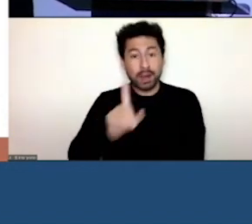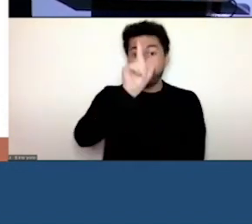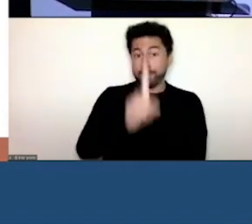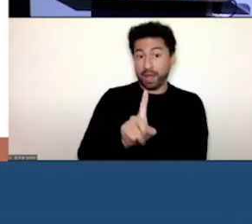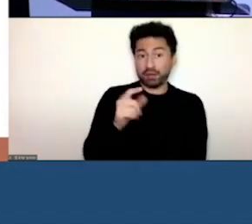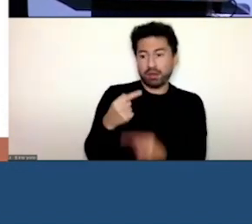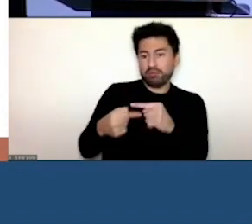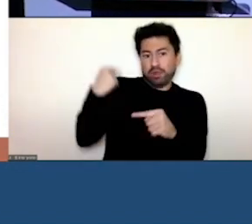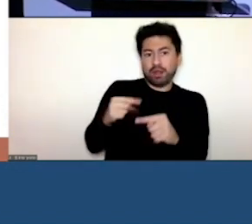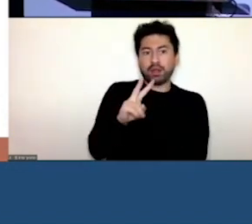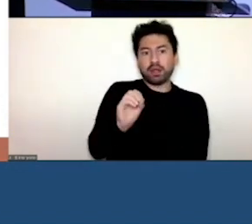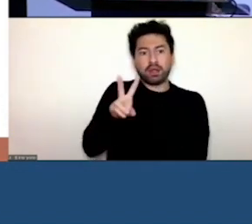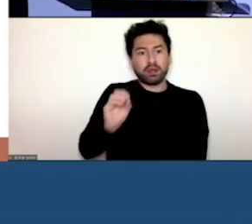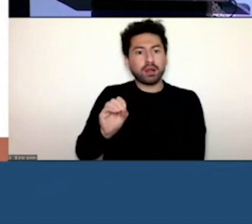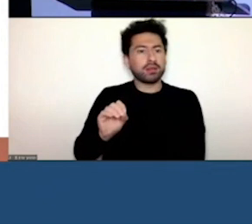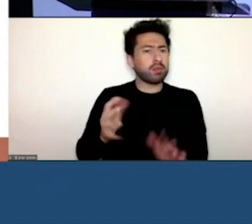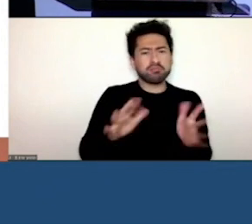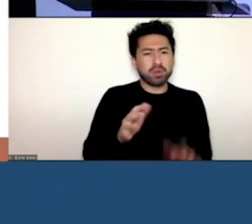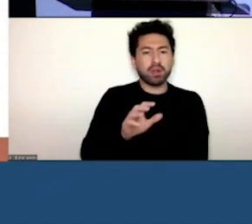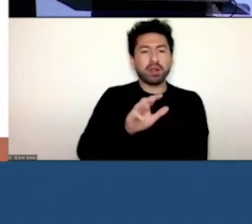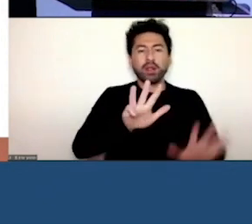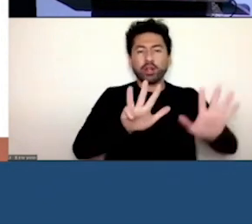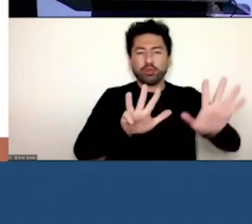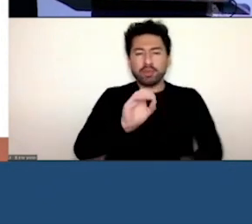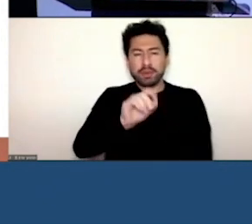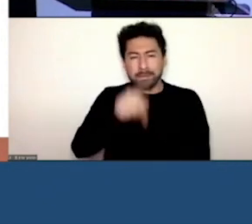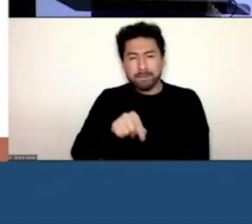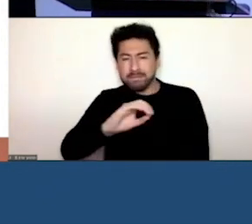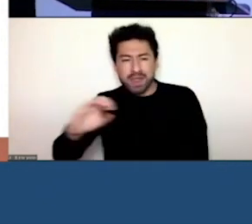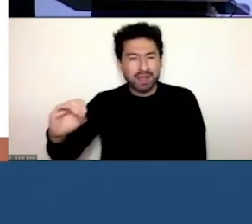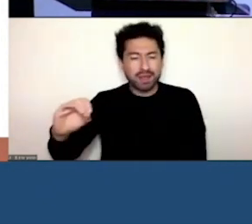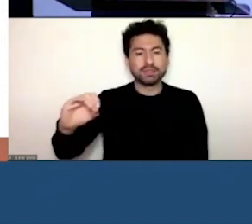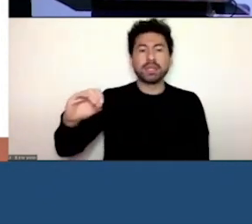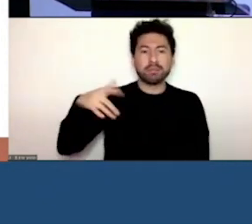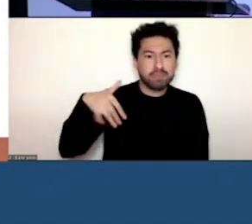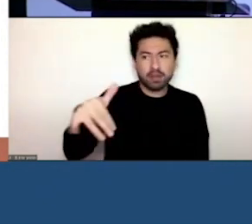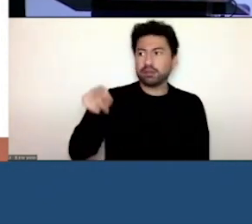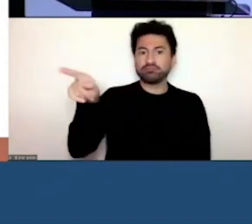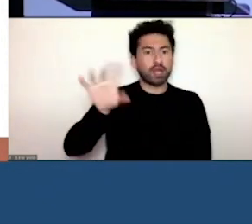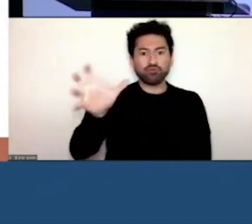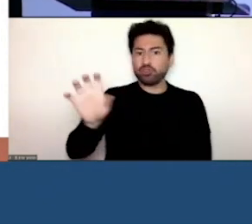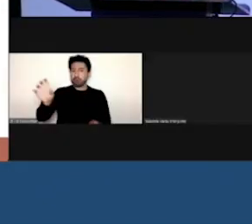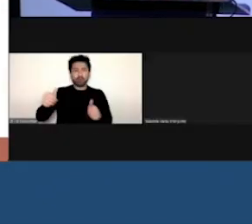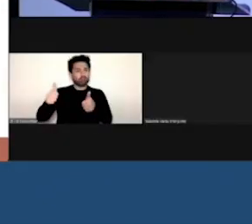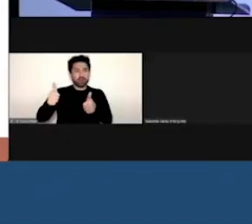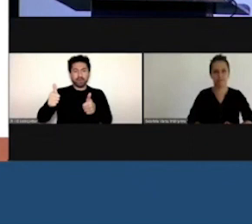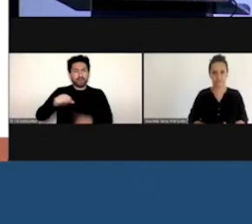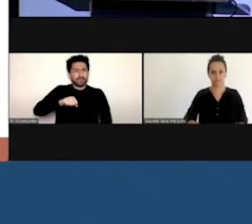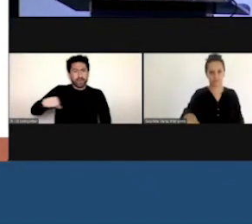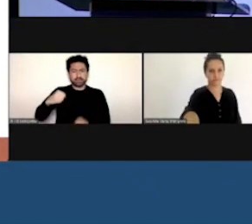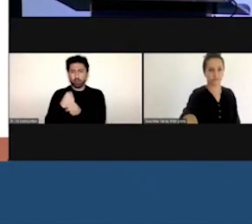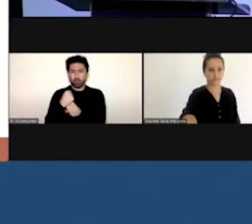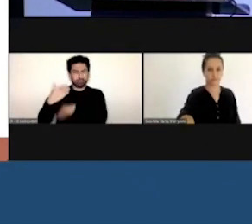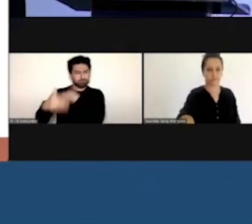billion dollars, but 93 billion. So this the government acted